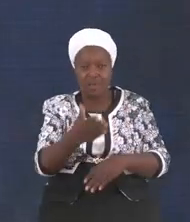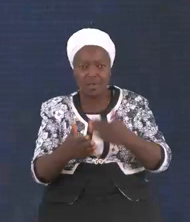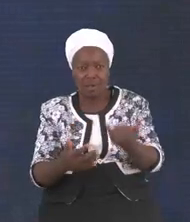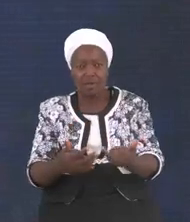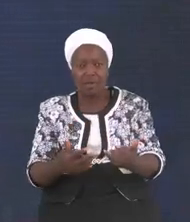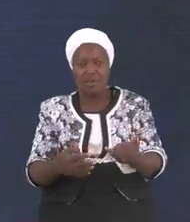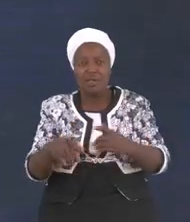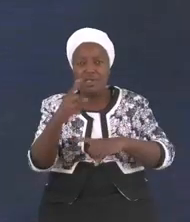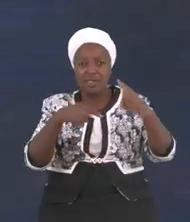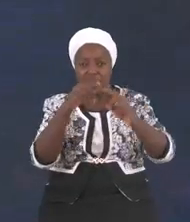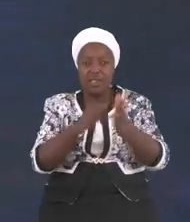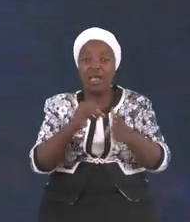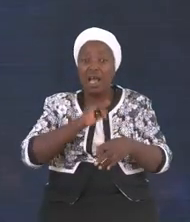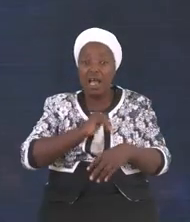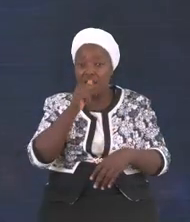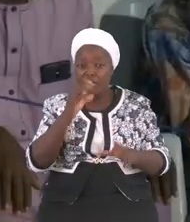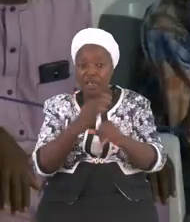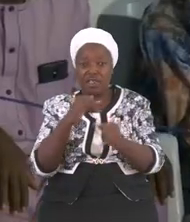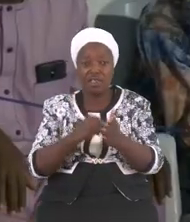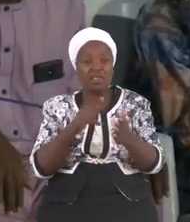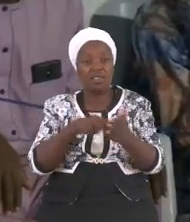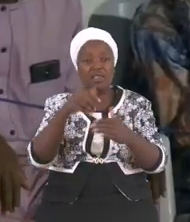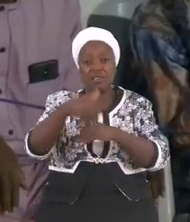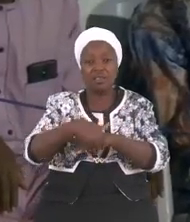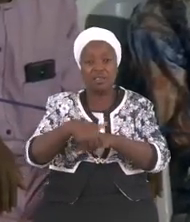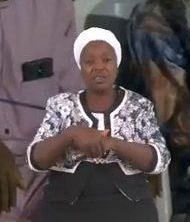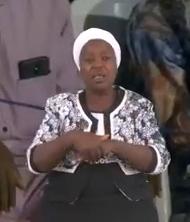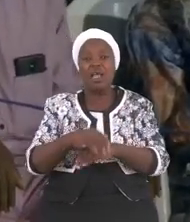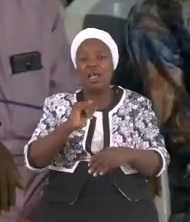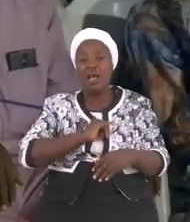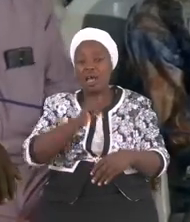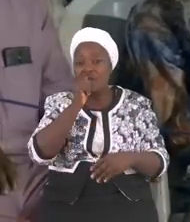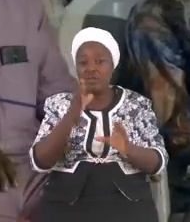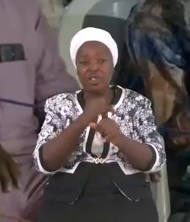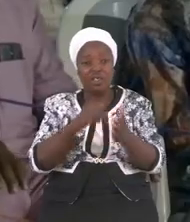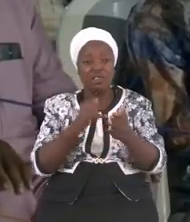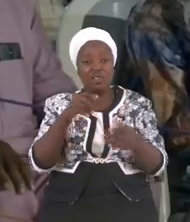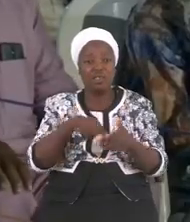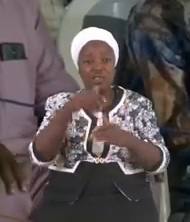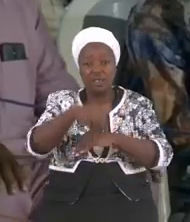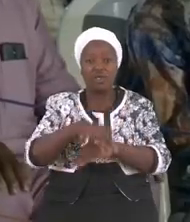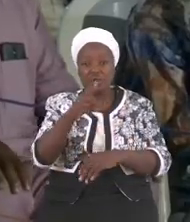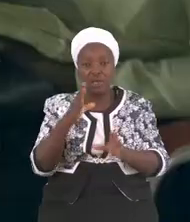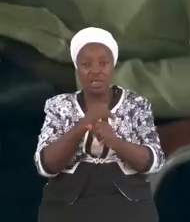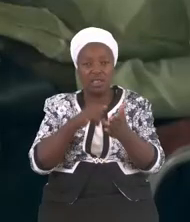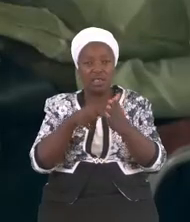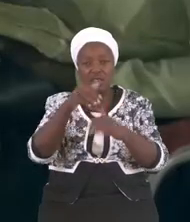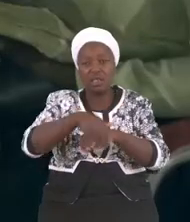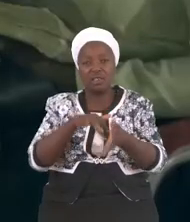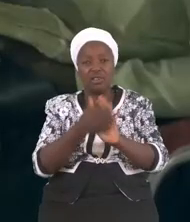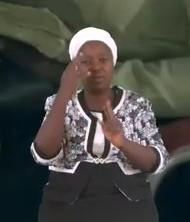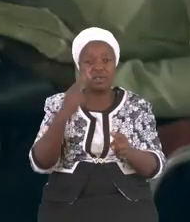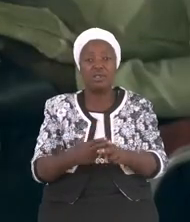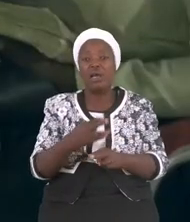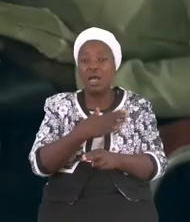am getting it tonight. I said, are you there? You are getting it tonight in Jesus' name. And they